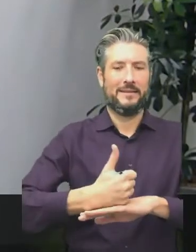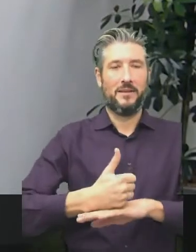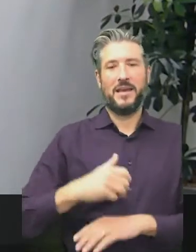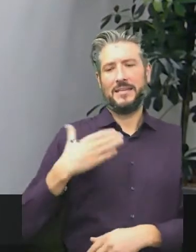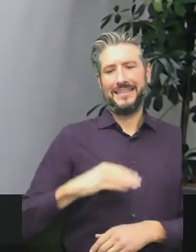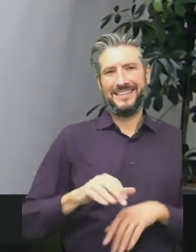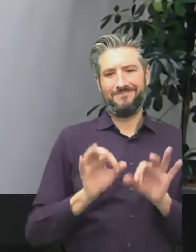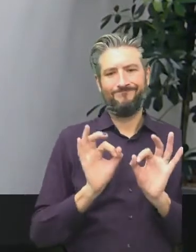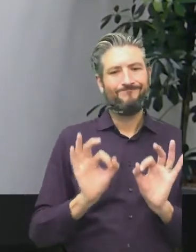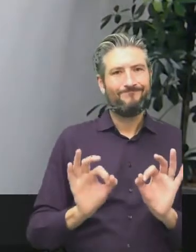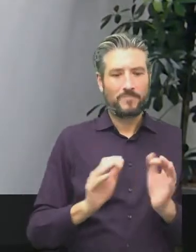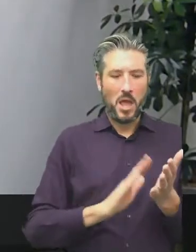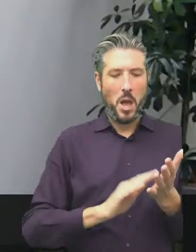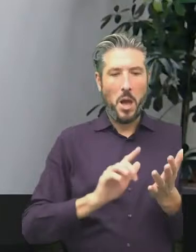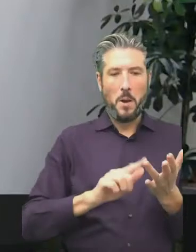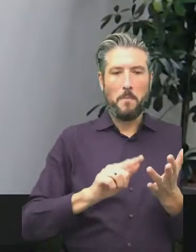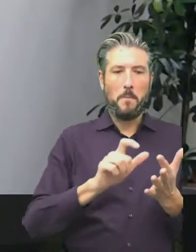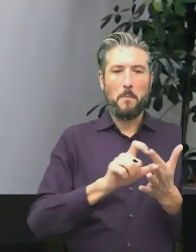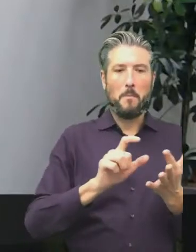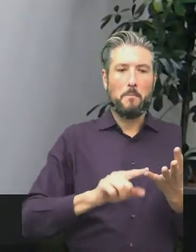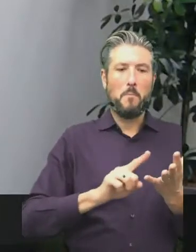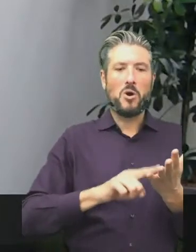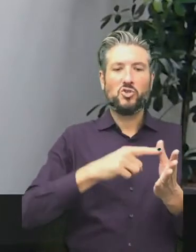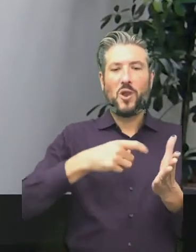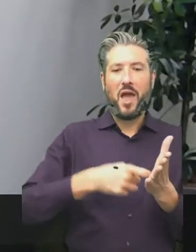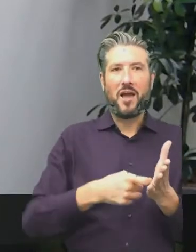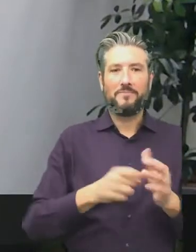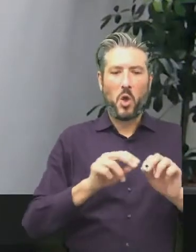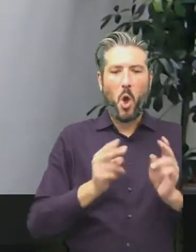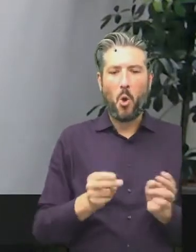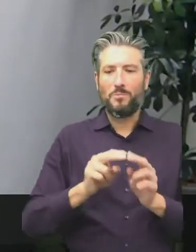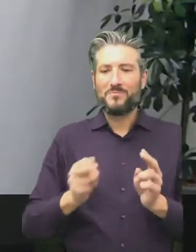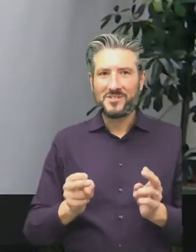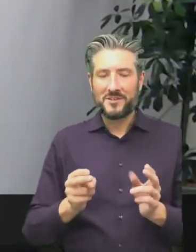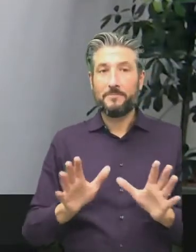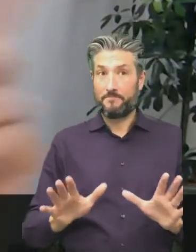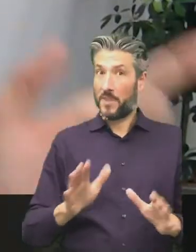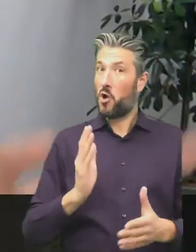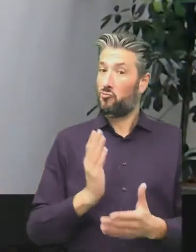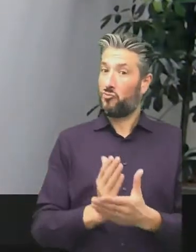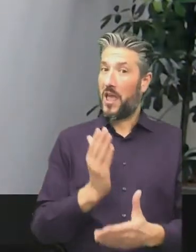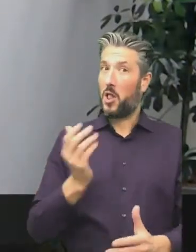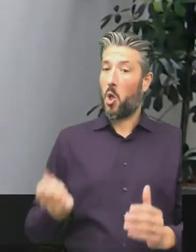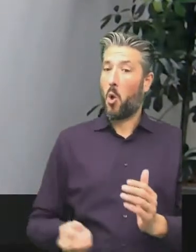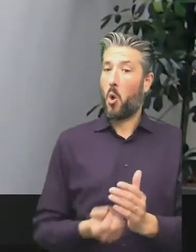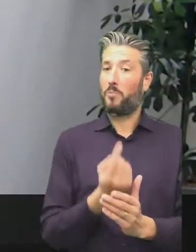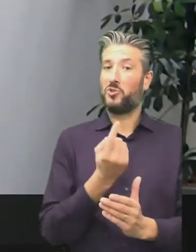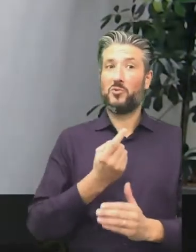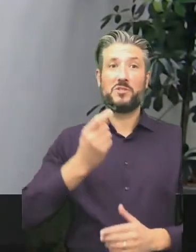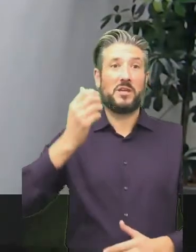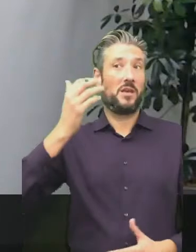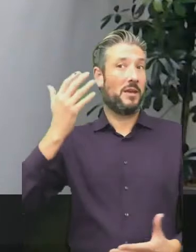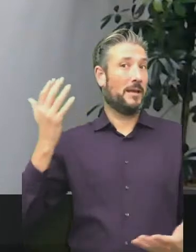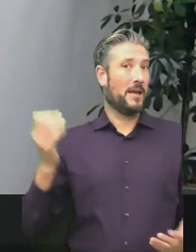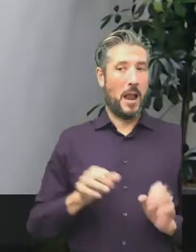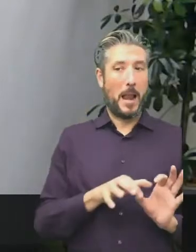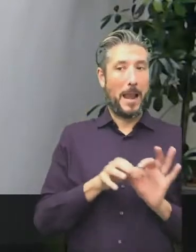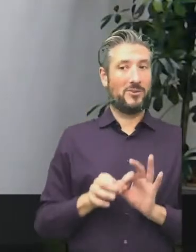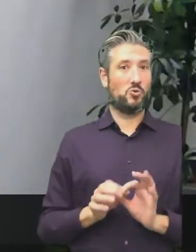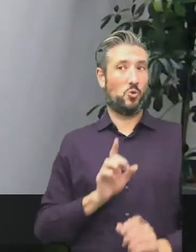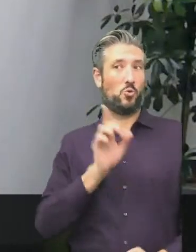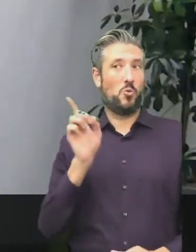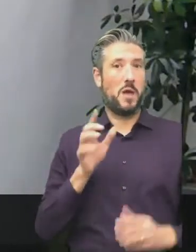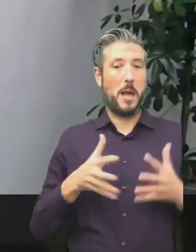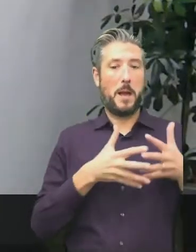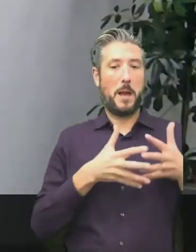as well. But the real opportunity comes in relation to the election that took place across the pond, because we will now have a president of the